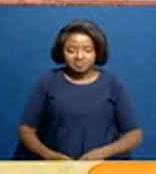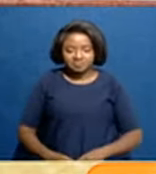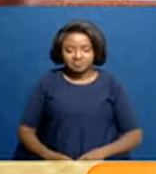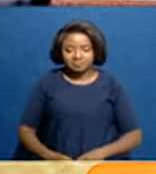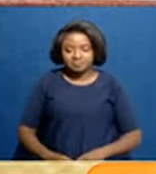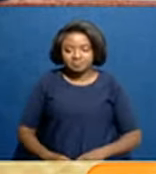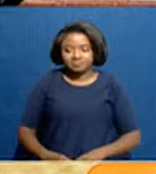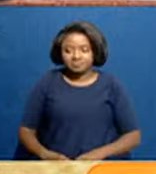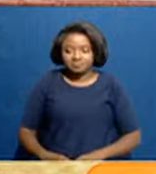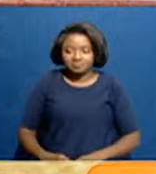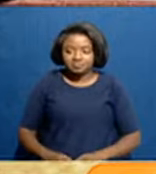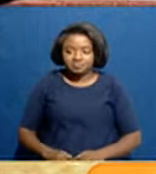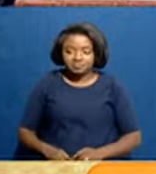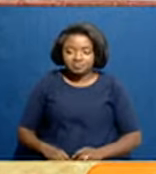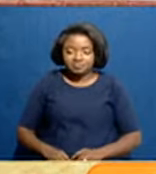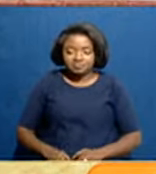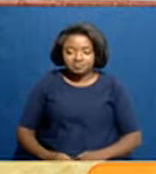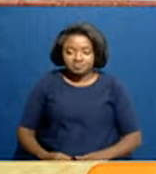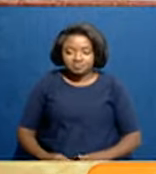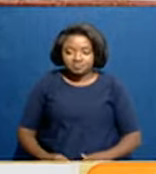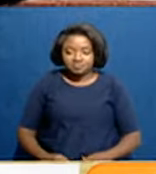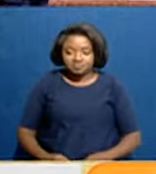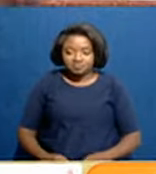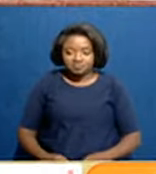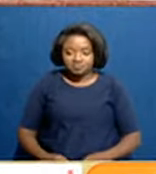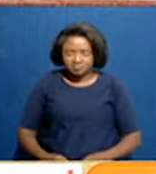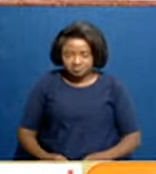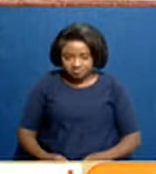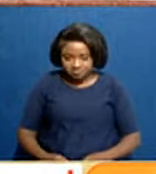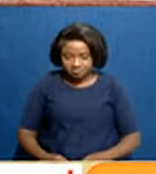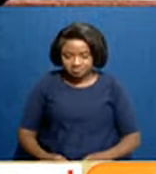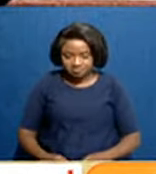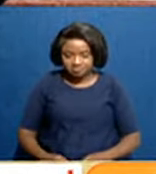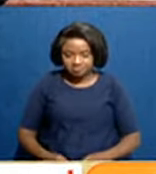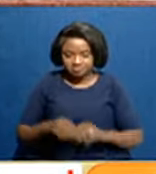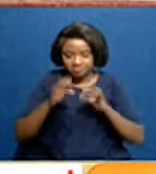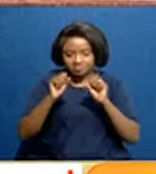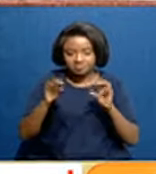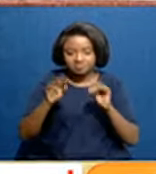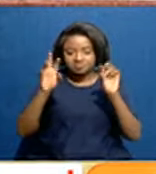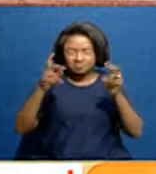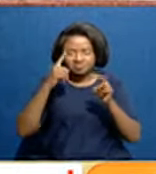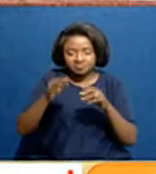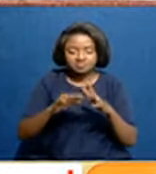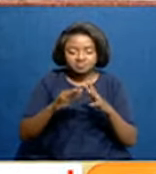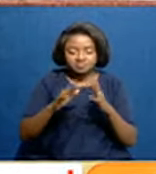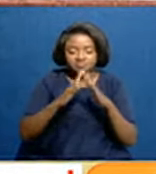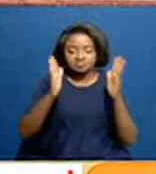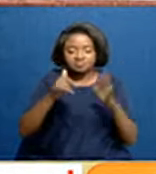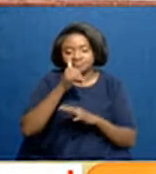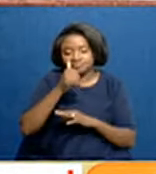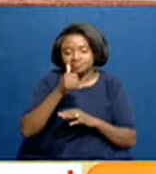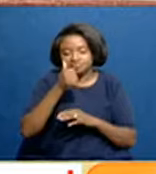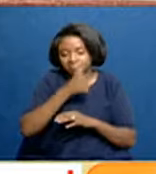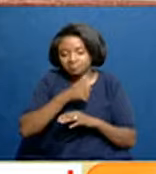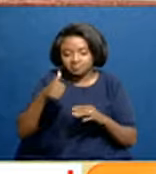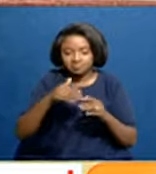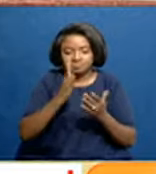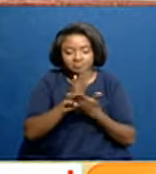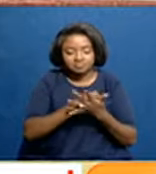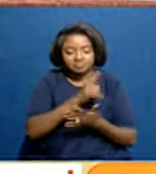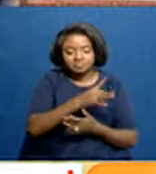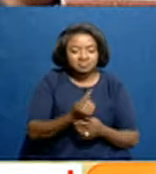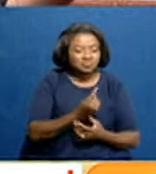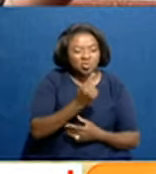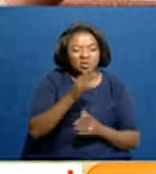slum. So, Jeff, the issue about leave this thing to the private sector. Private sector will only focus on the